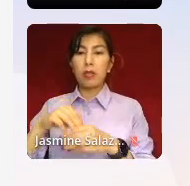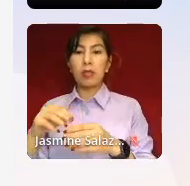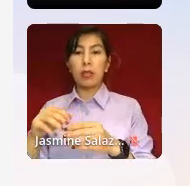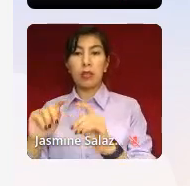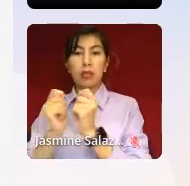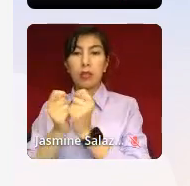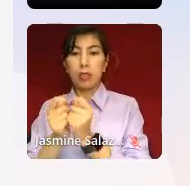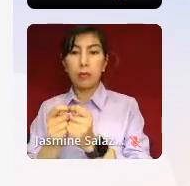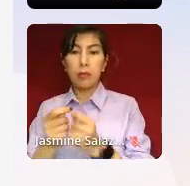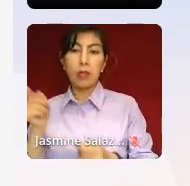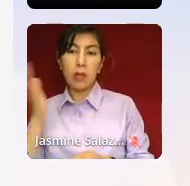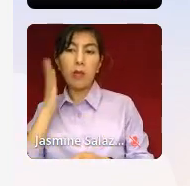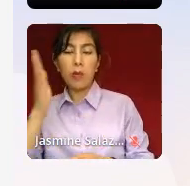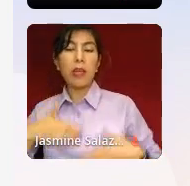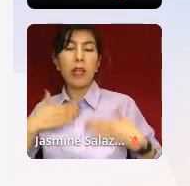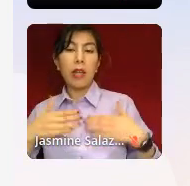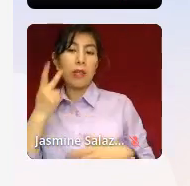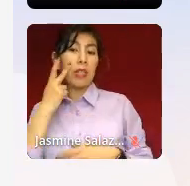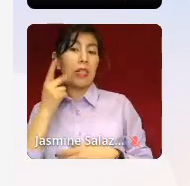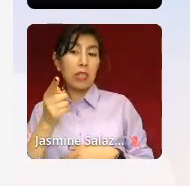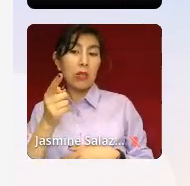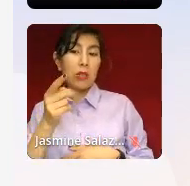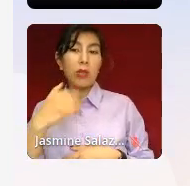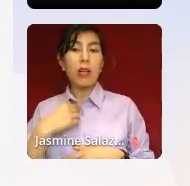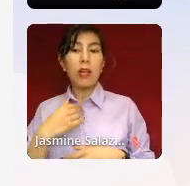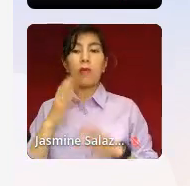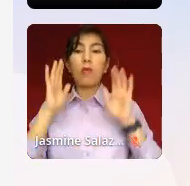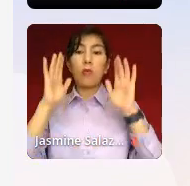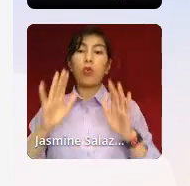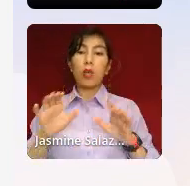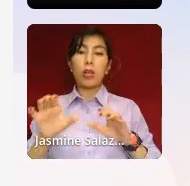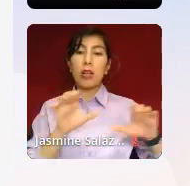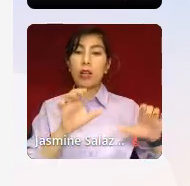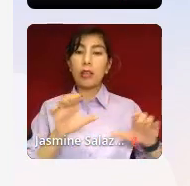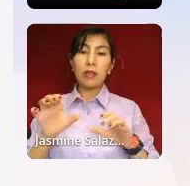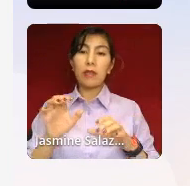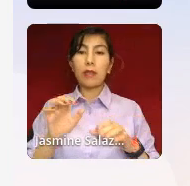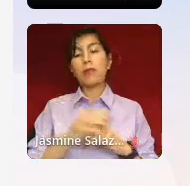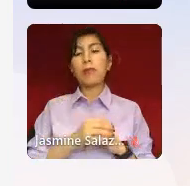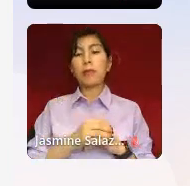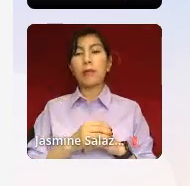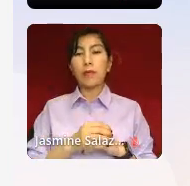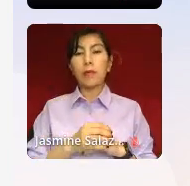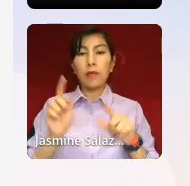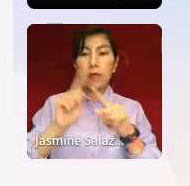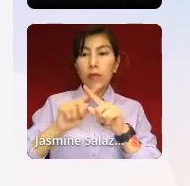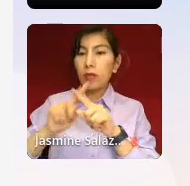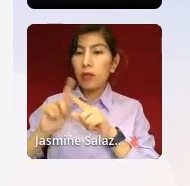see you. And there's some really great activities happening like journaling and animal